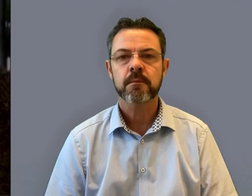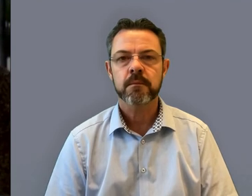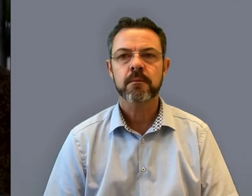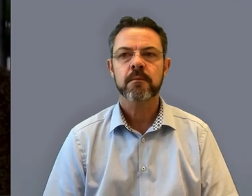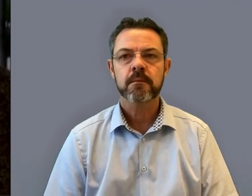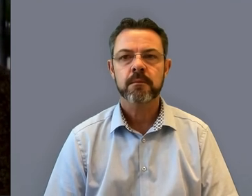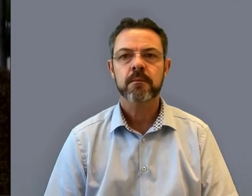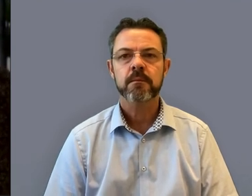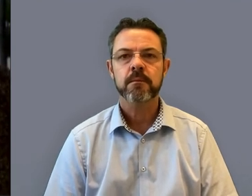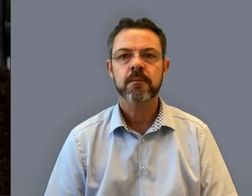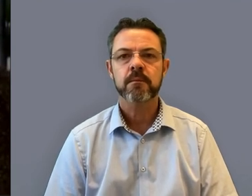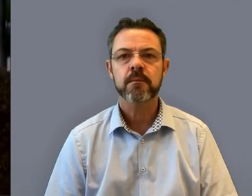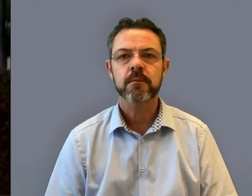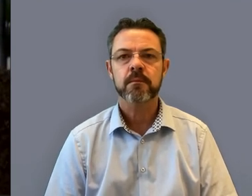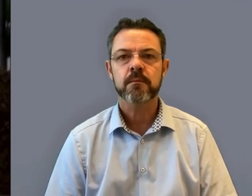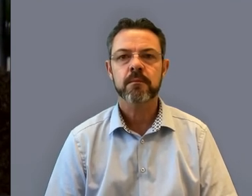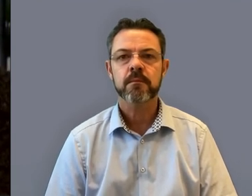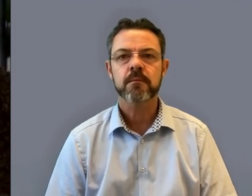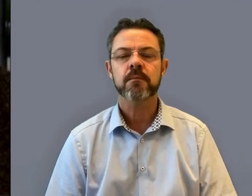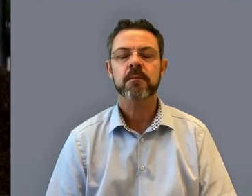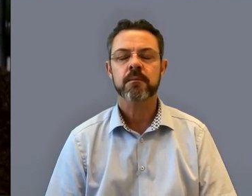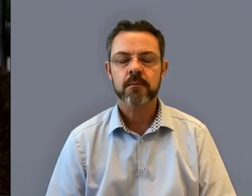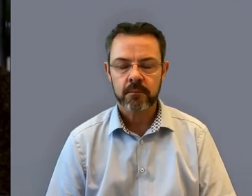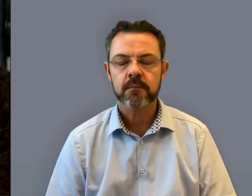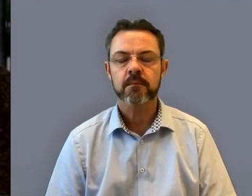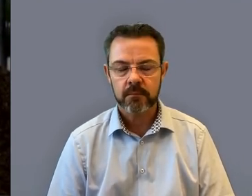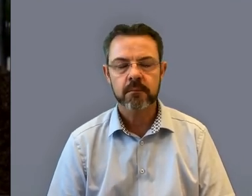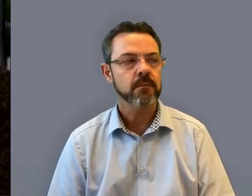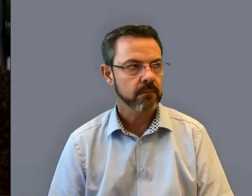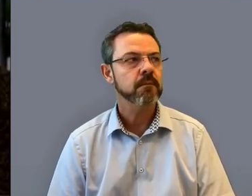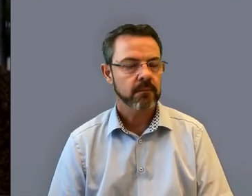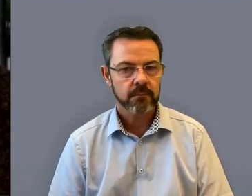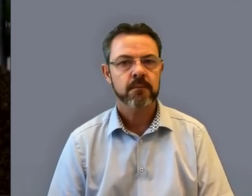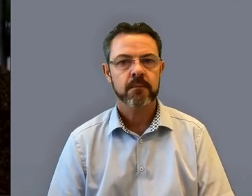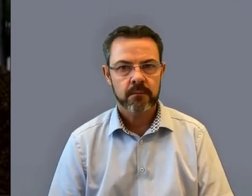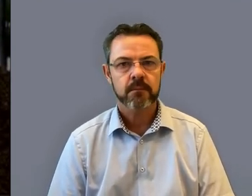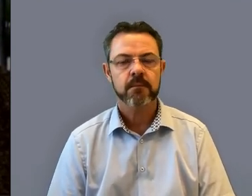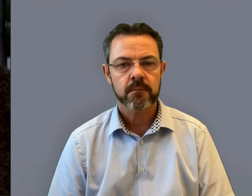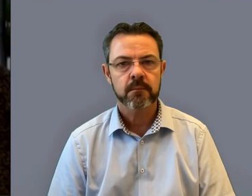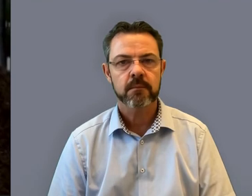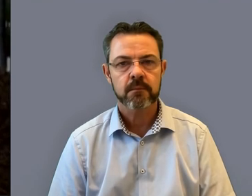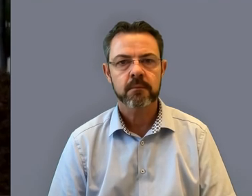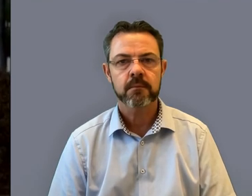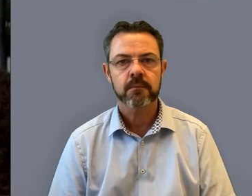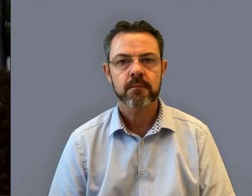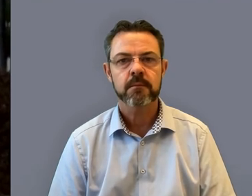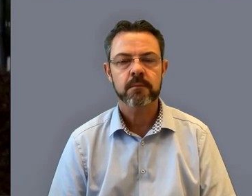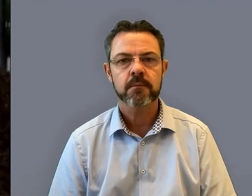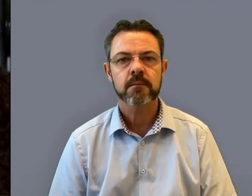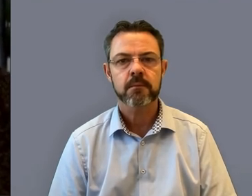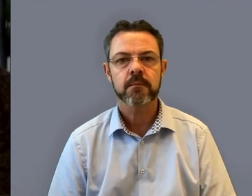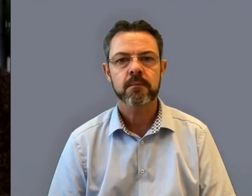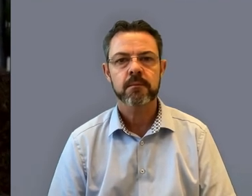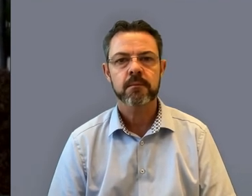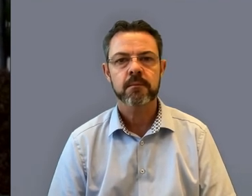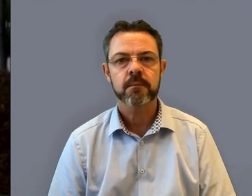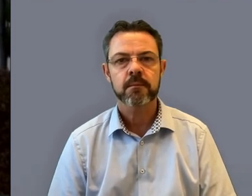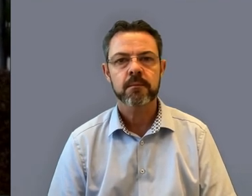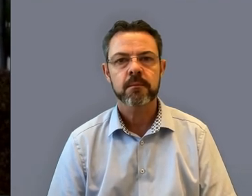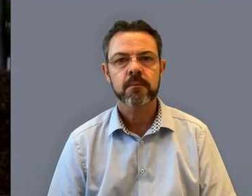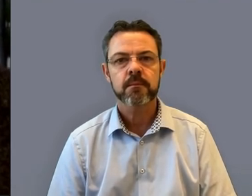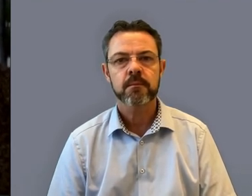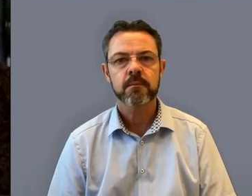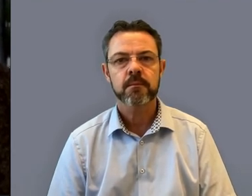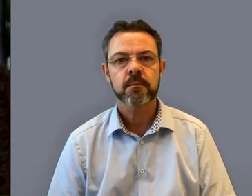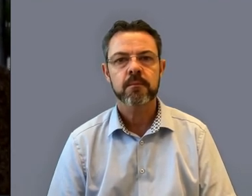see how does research work and how does academia work and how do projects work in different countries.